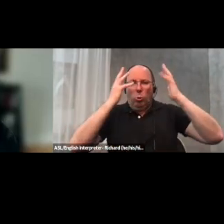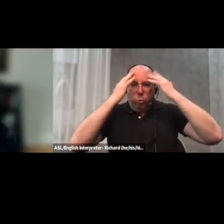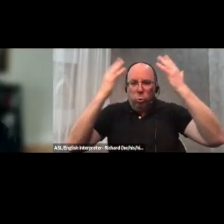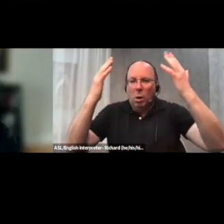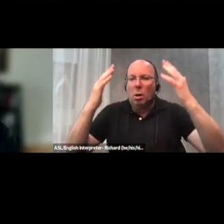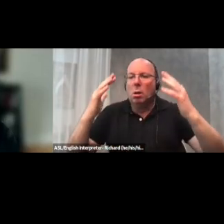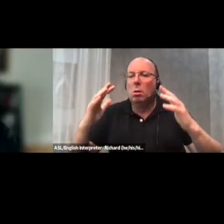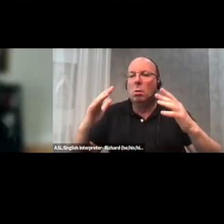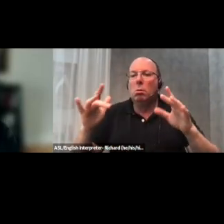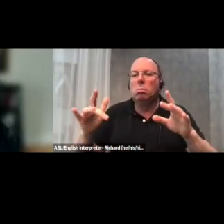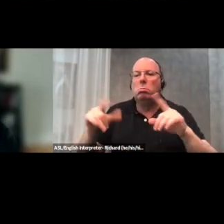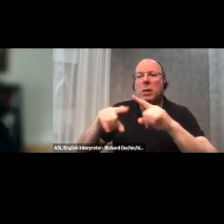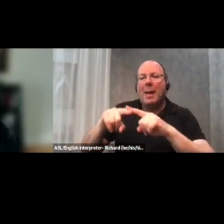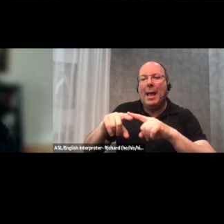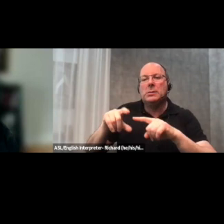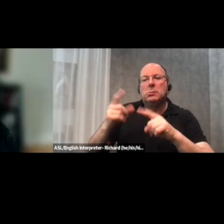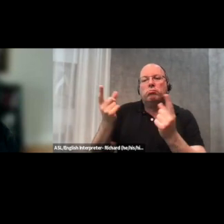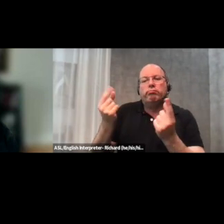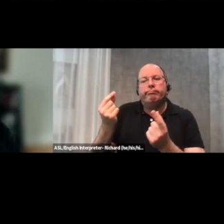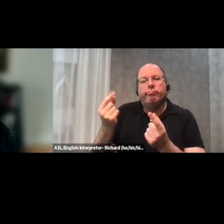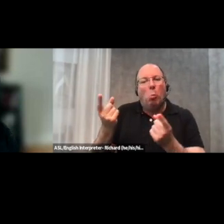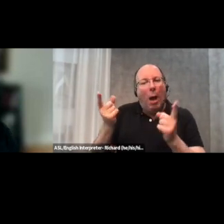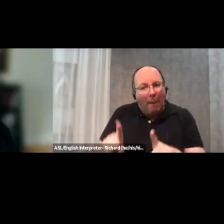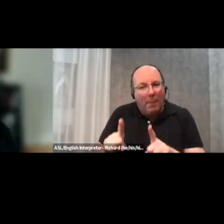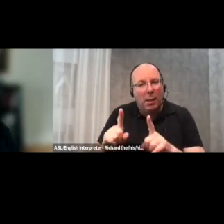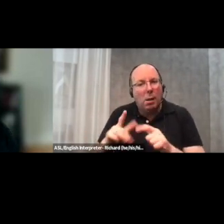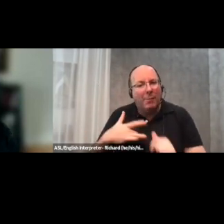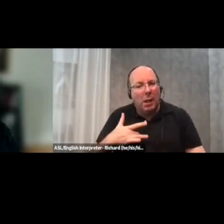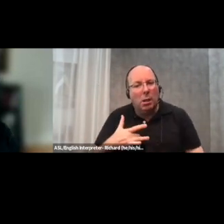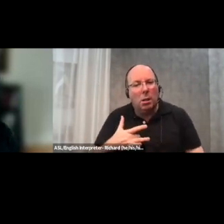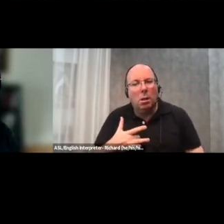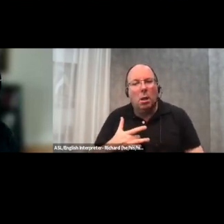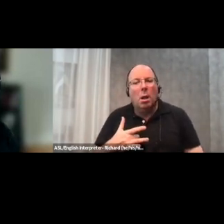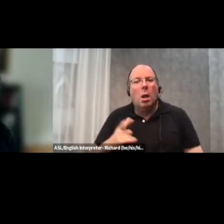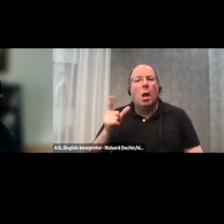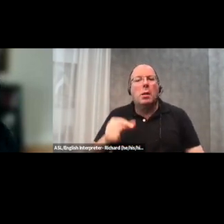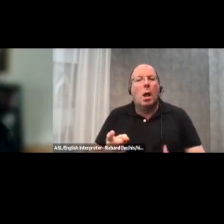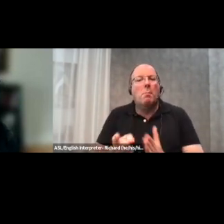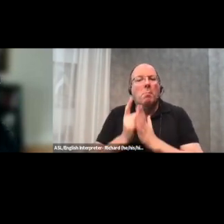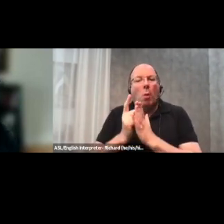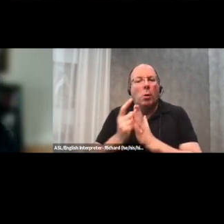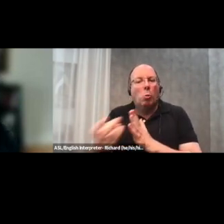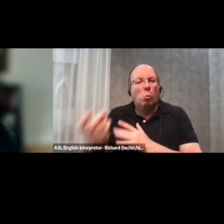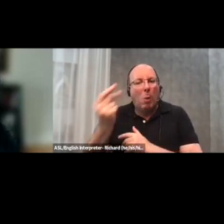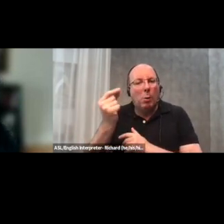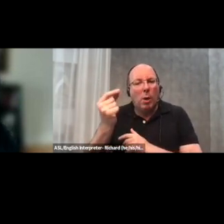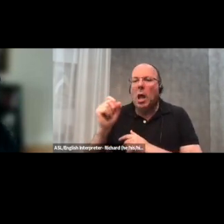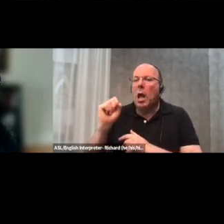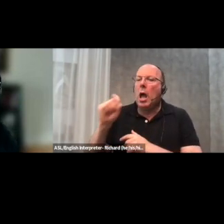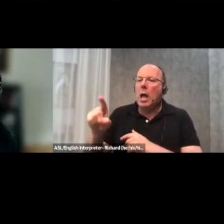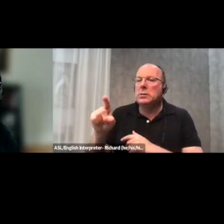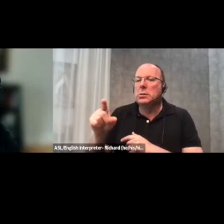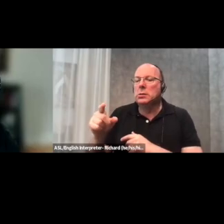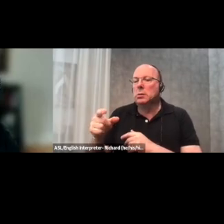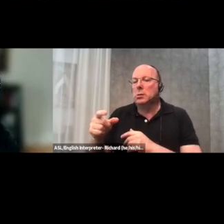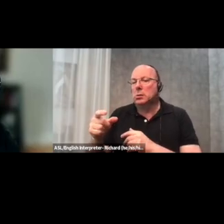person and the action. Then you want to discuss either right away or later exactly what the boundary was and make a